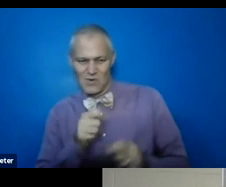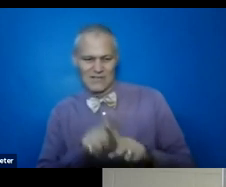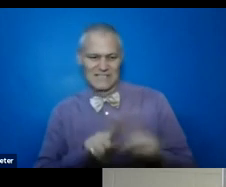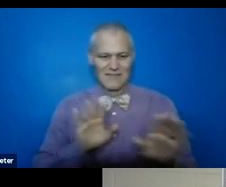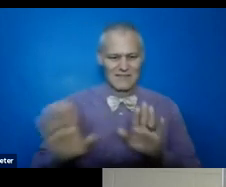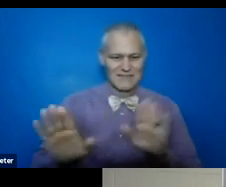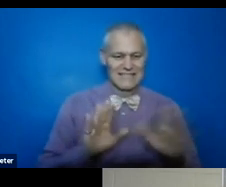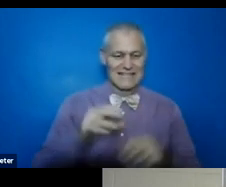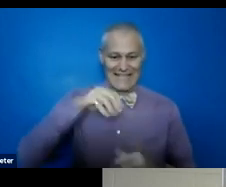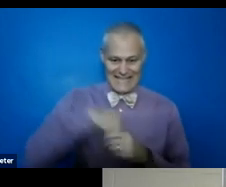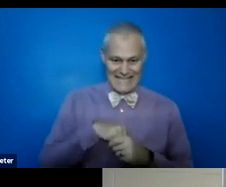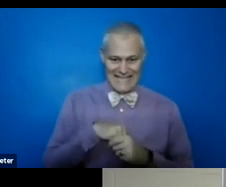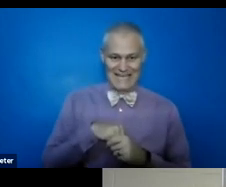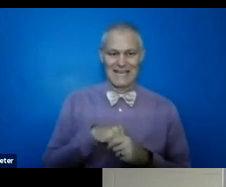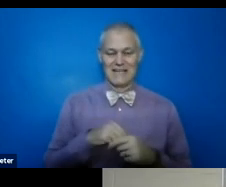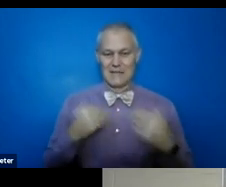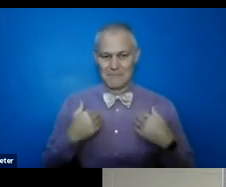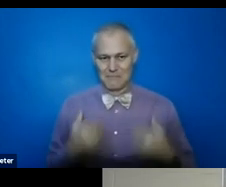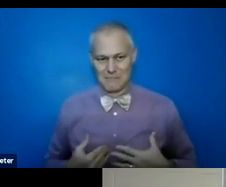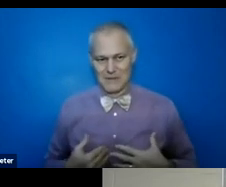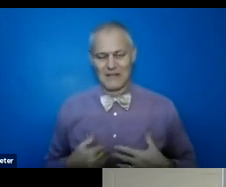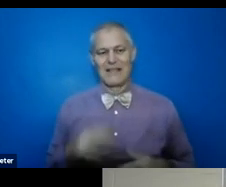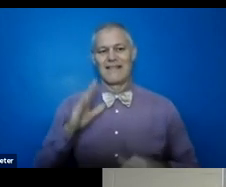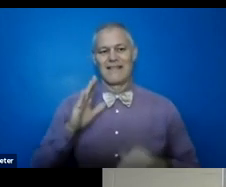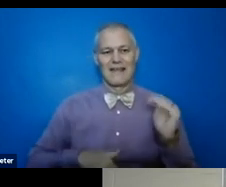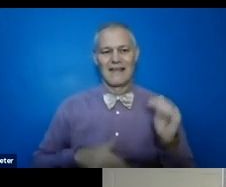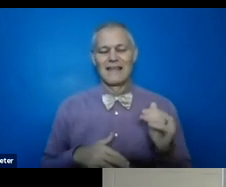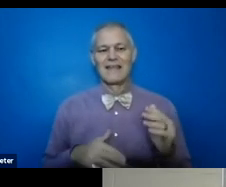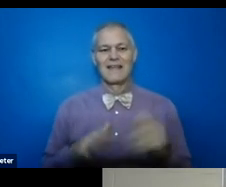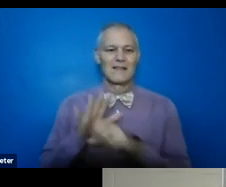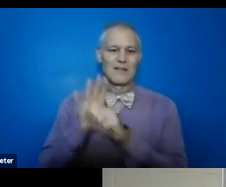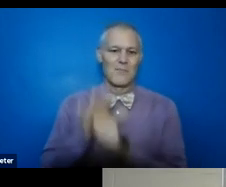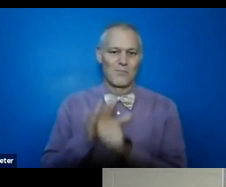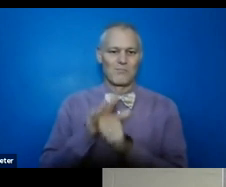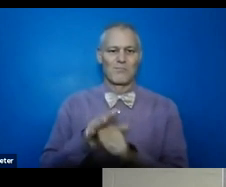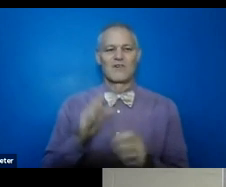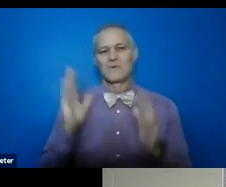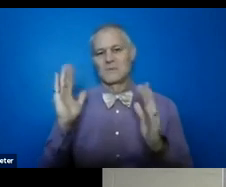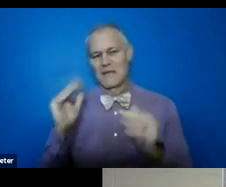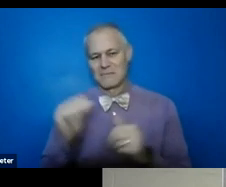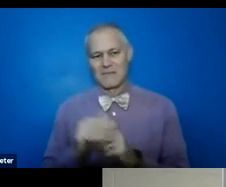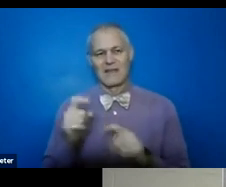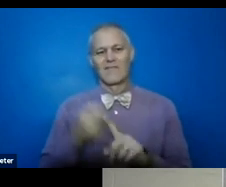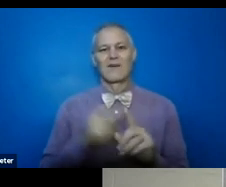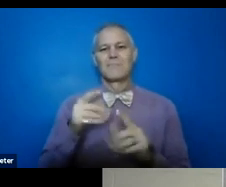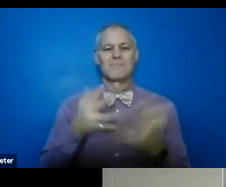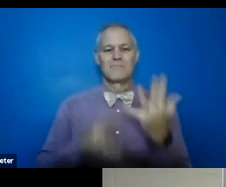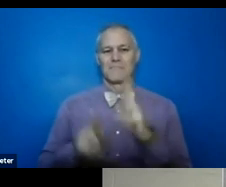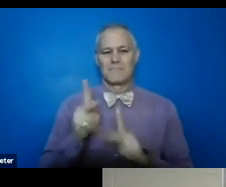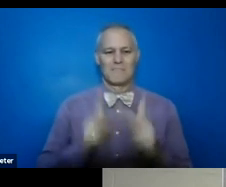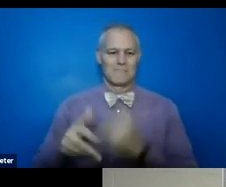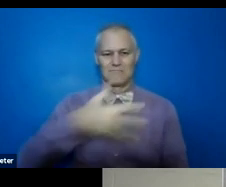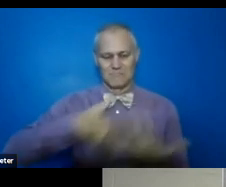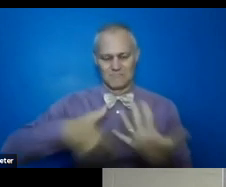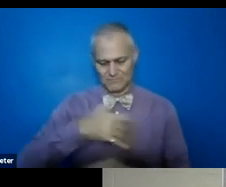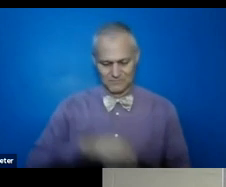kind of inborn in someone versus the pressures and expectations put on them by society. But perhaps the